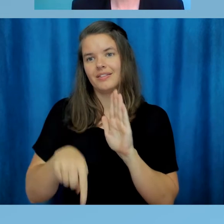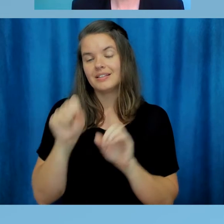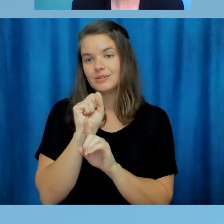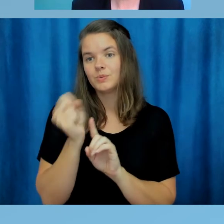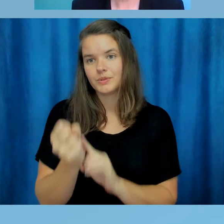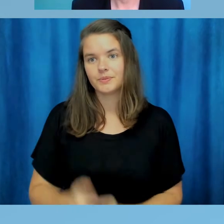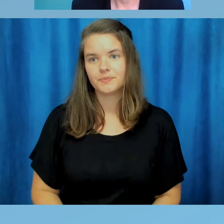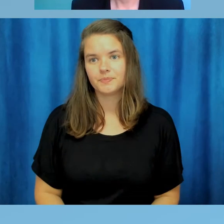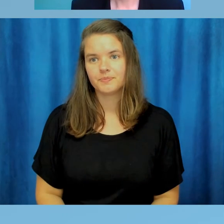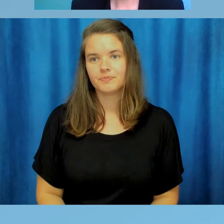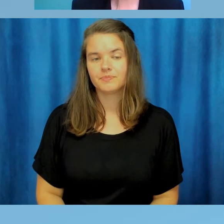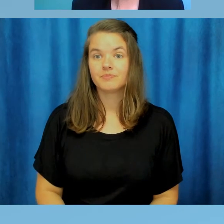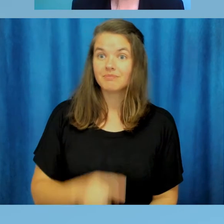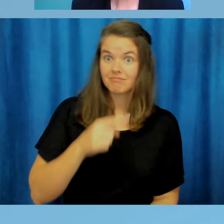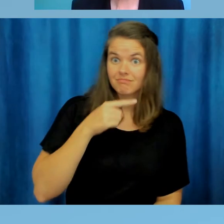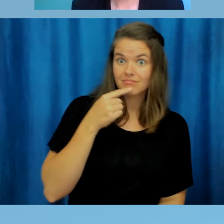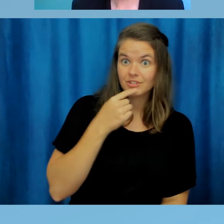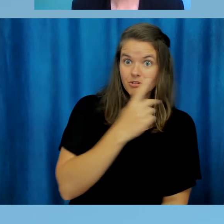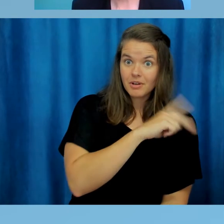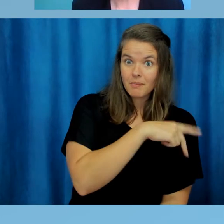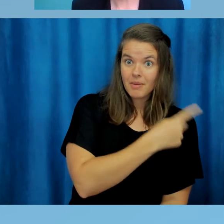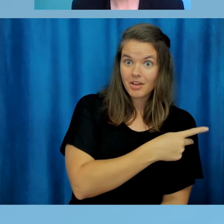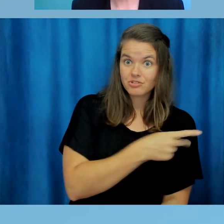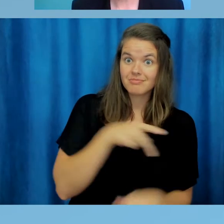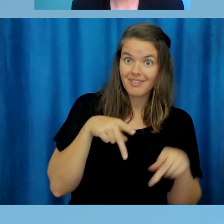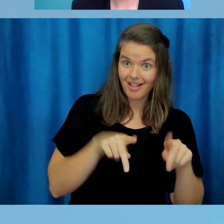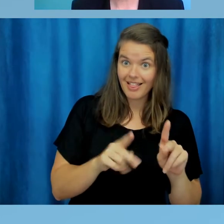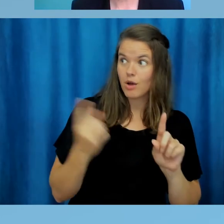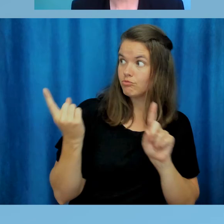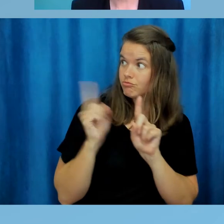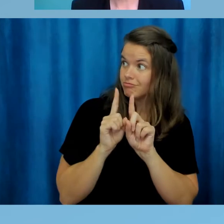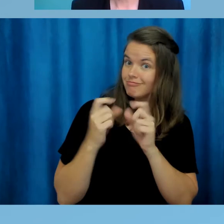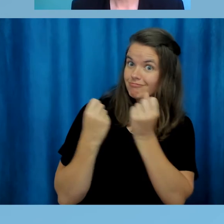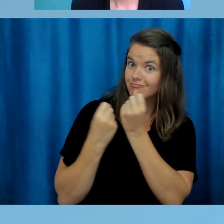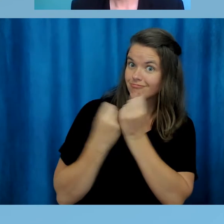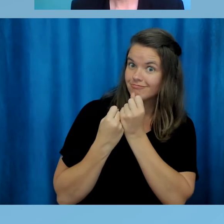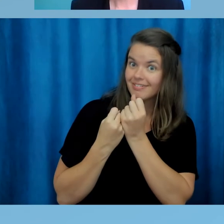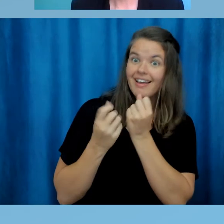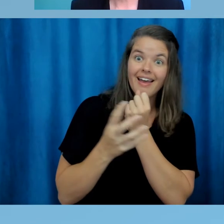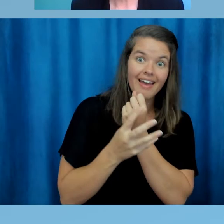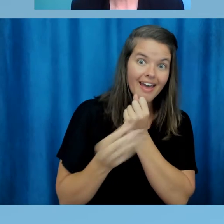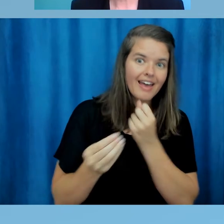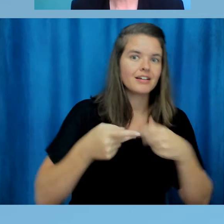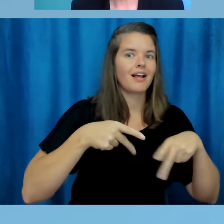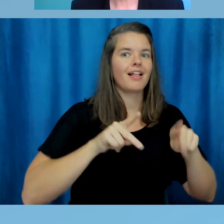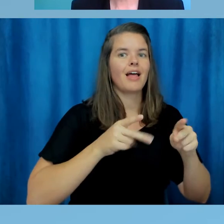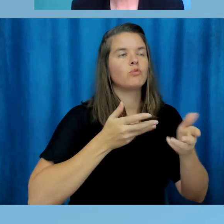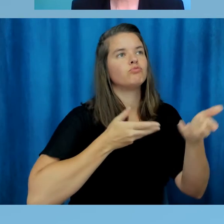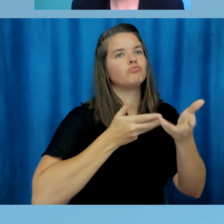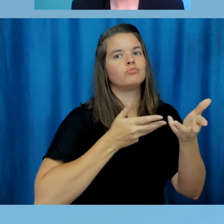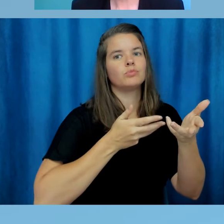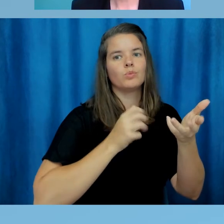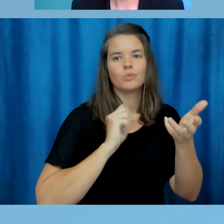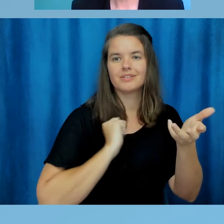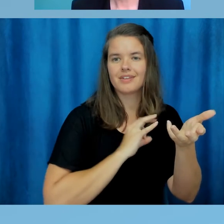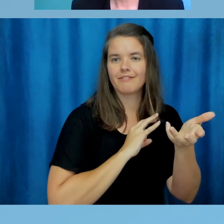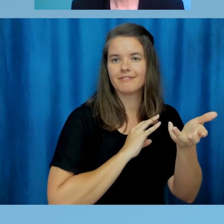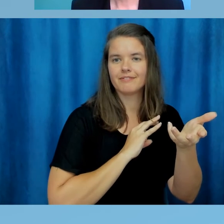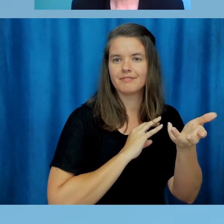situation. The hearing patient was allowed a companion for support and was allowed to communicate with